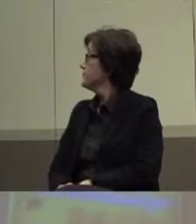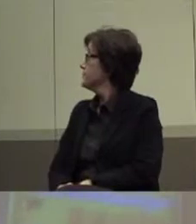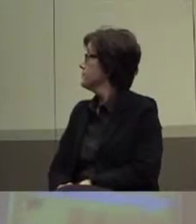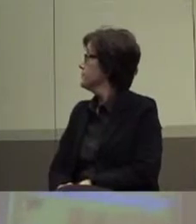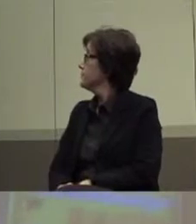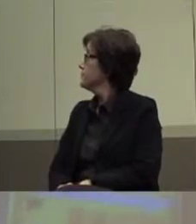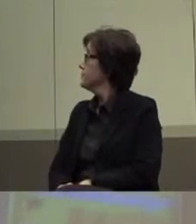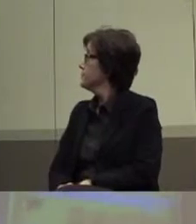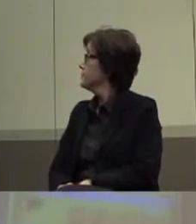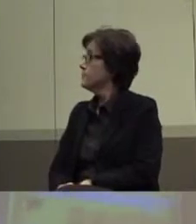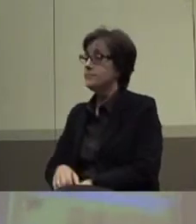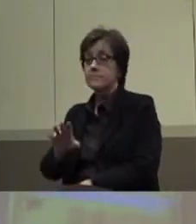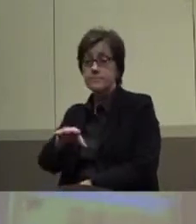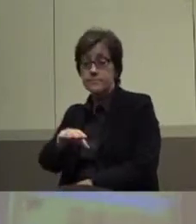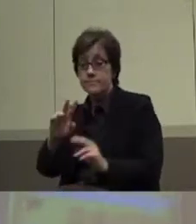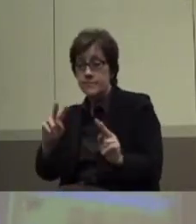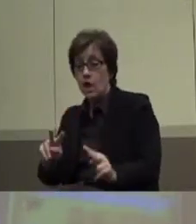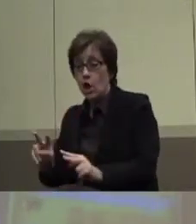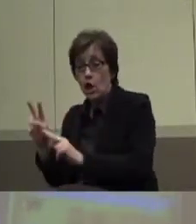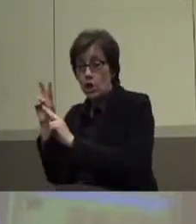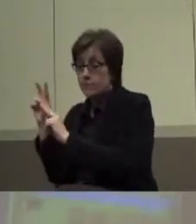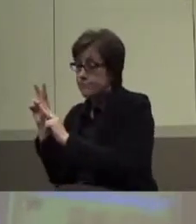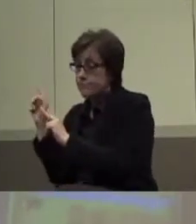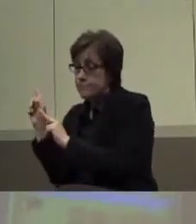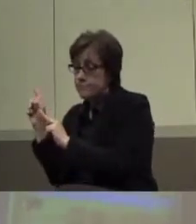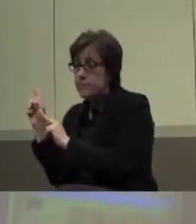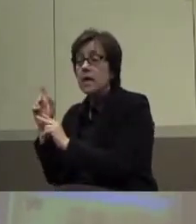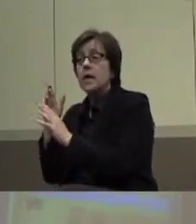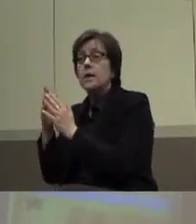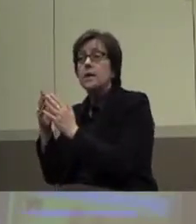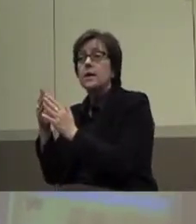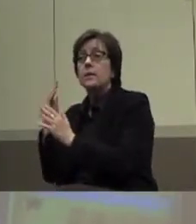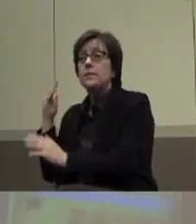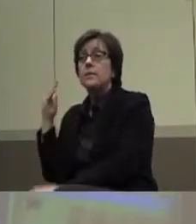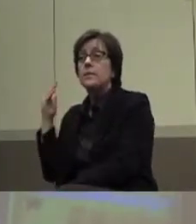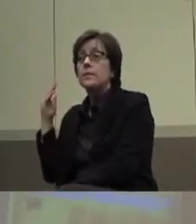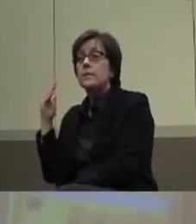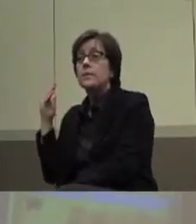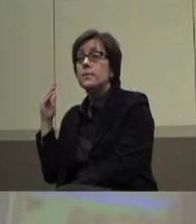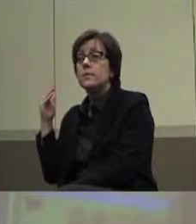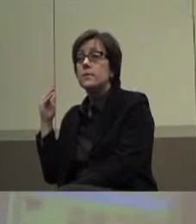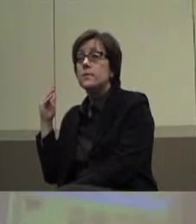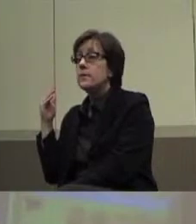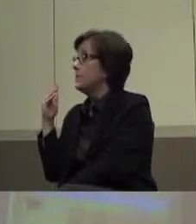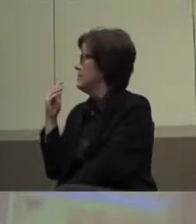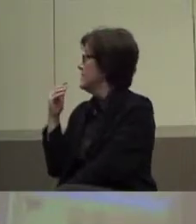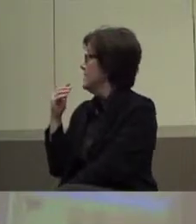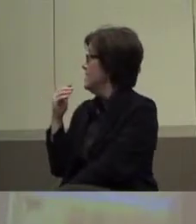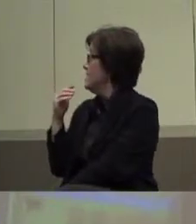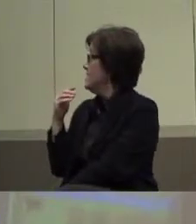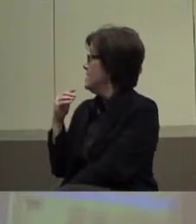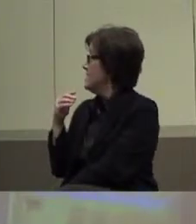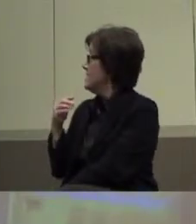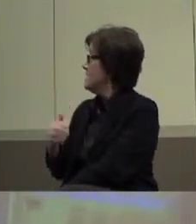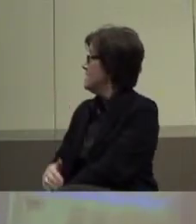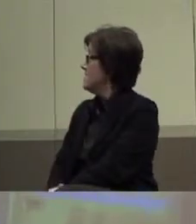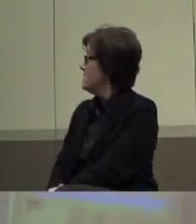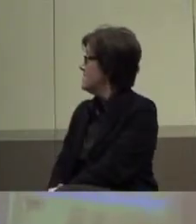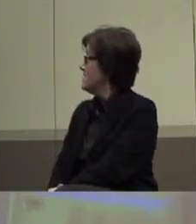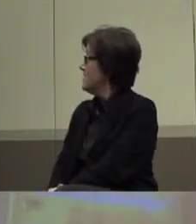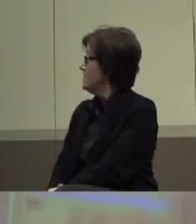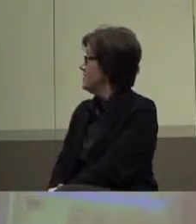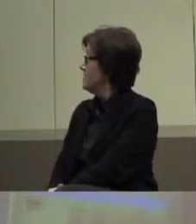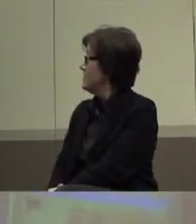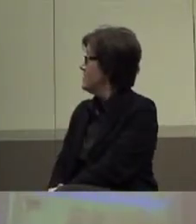me. Tony's paying attention right now. How many ones did we have here before